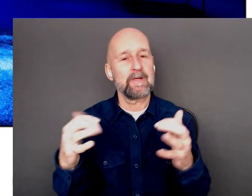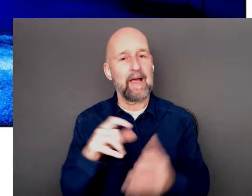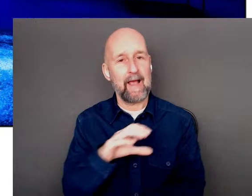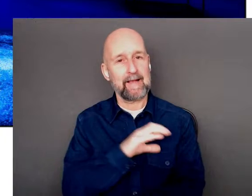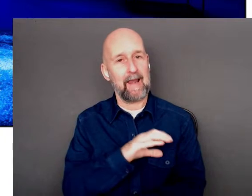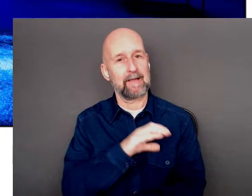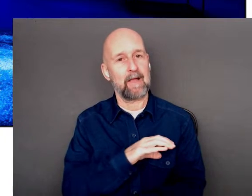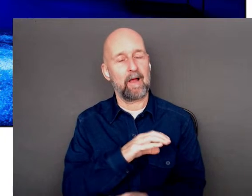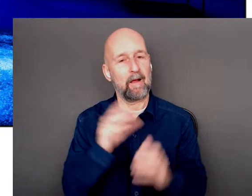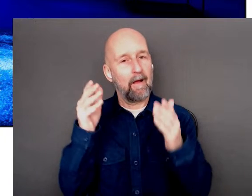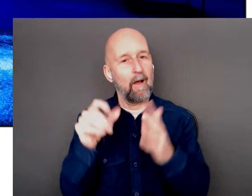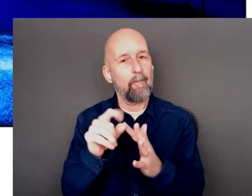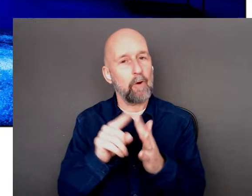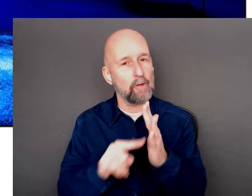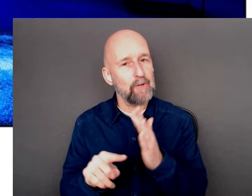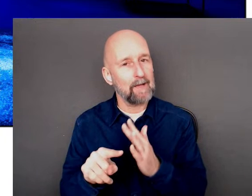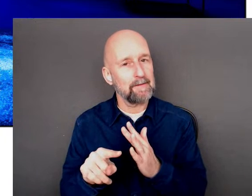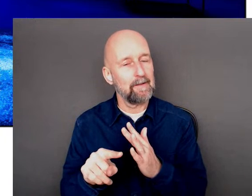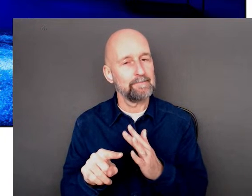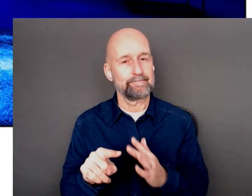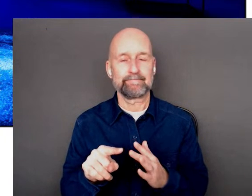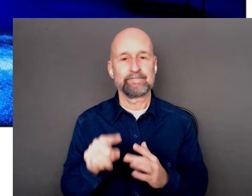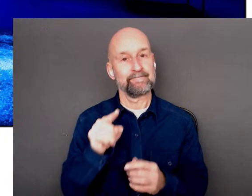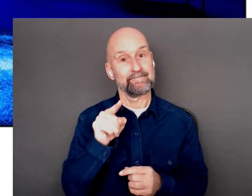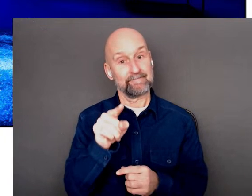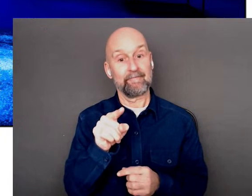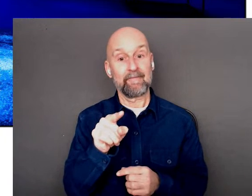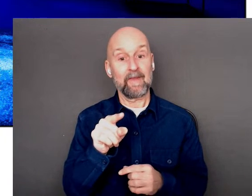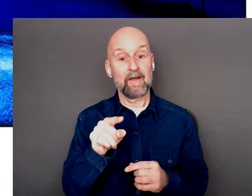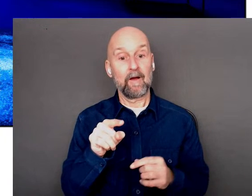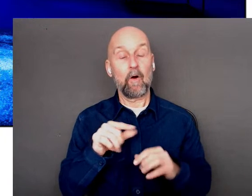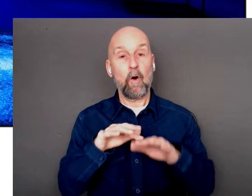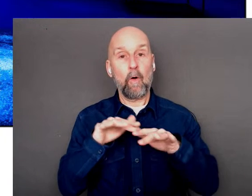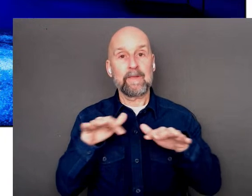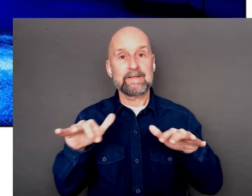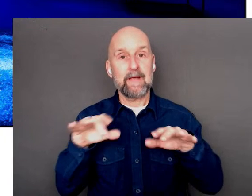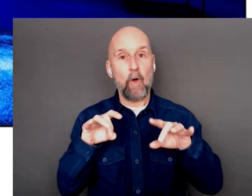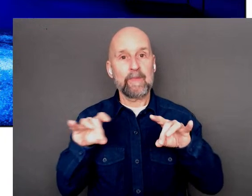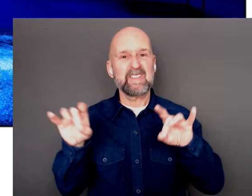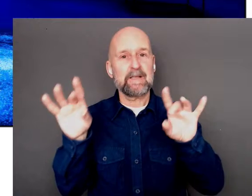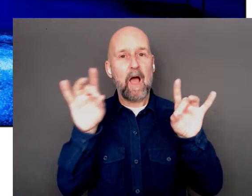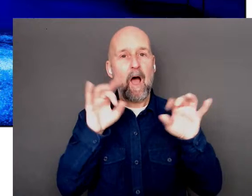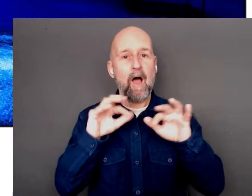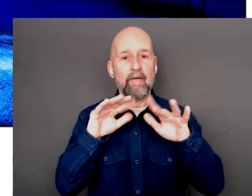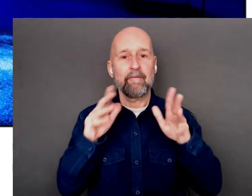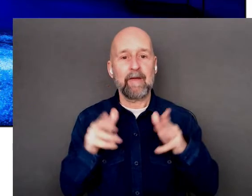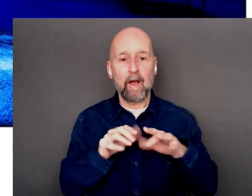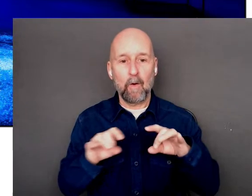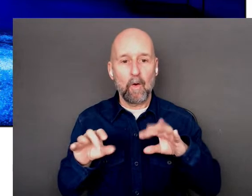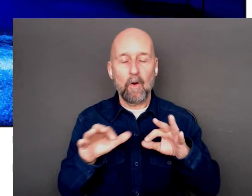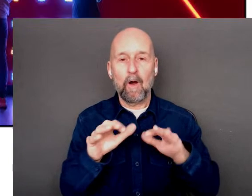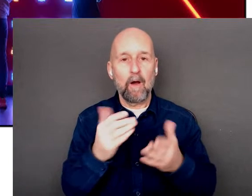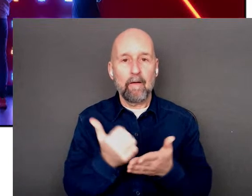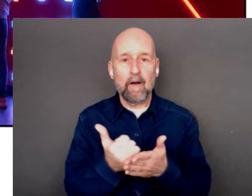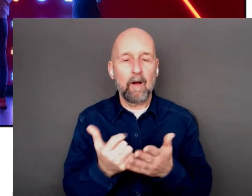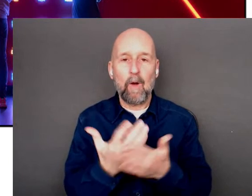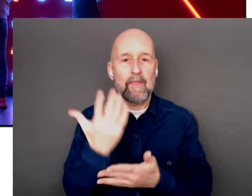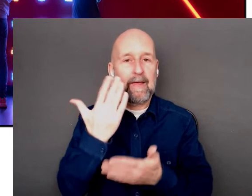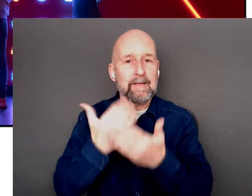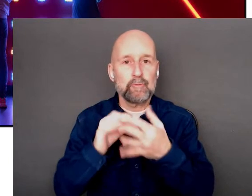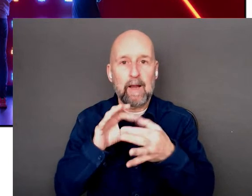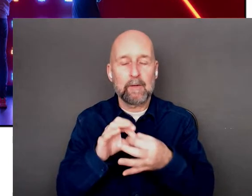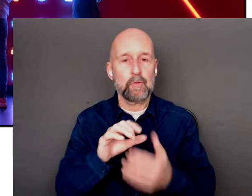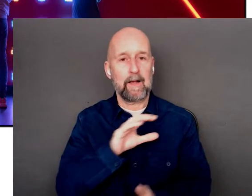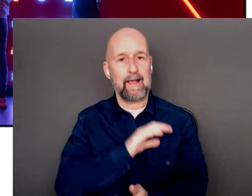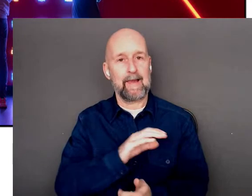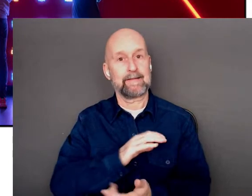where, you walk on this star field and you reveal like these great Canadian moments and history moments.